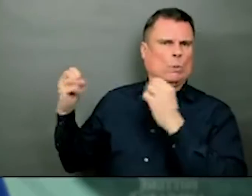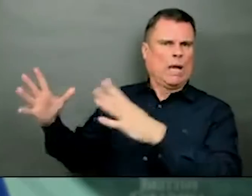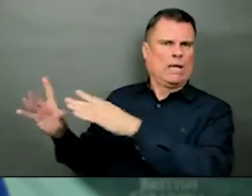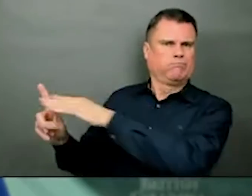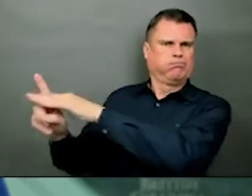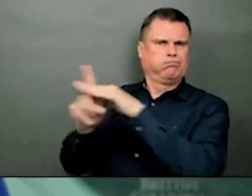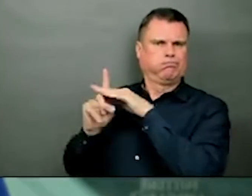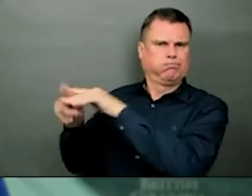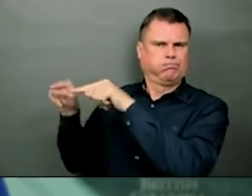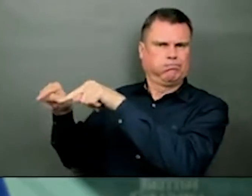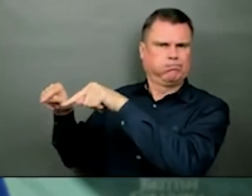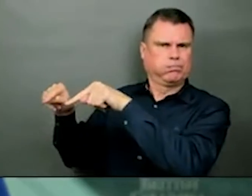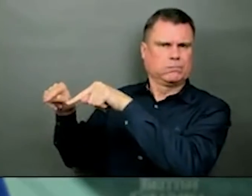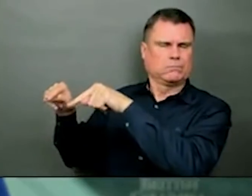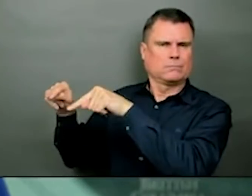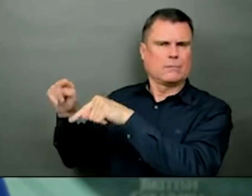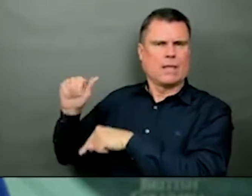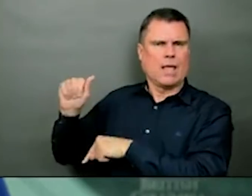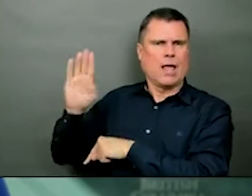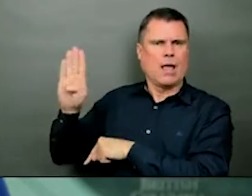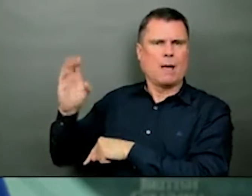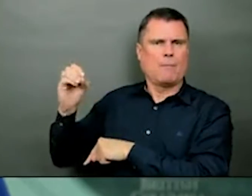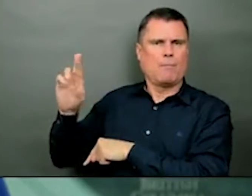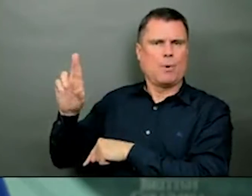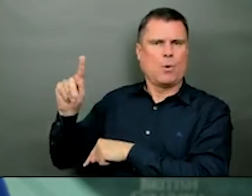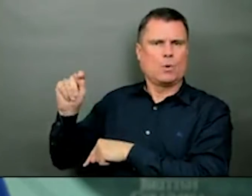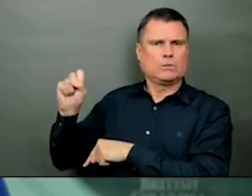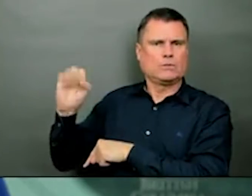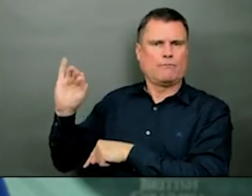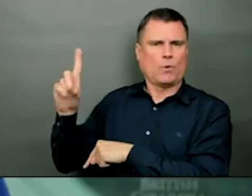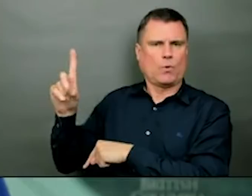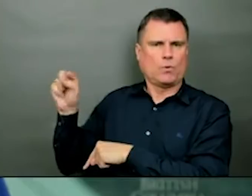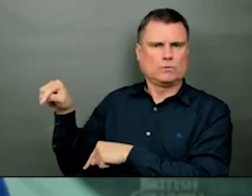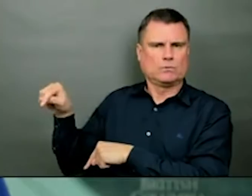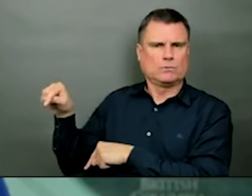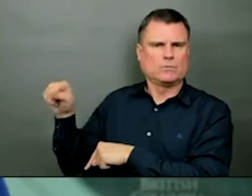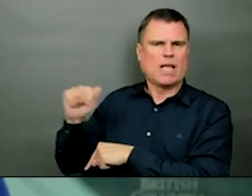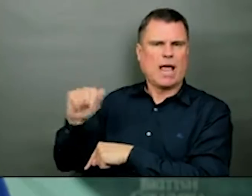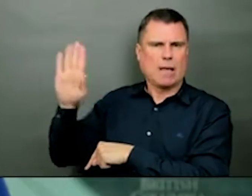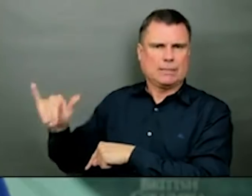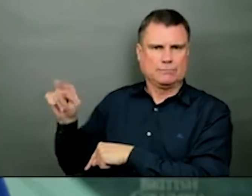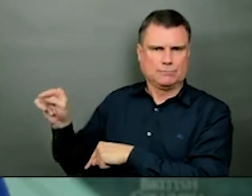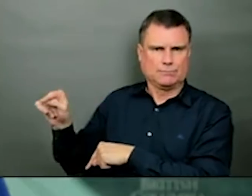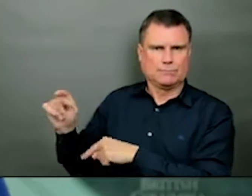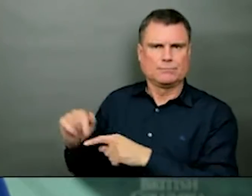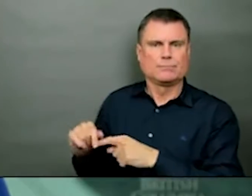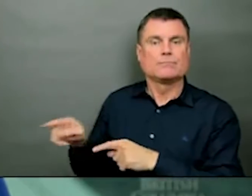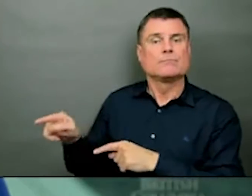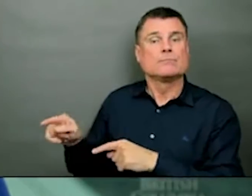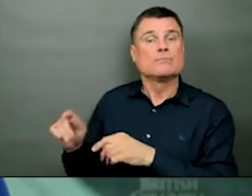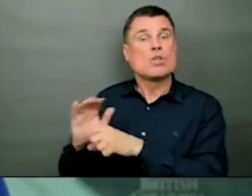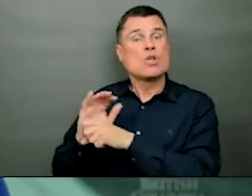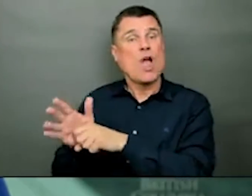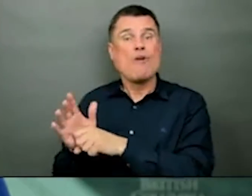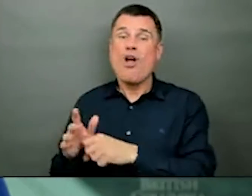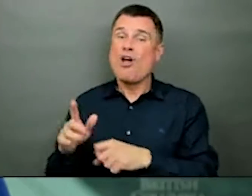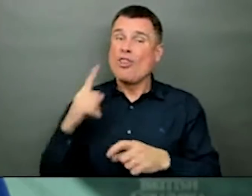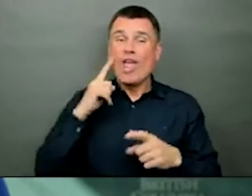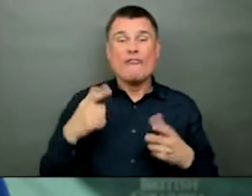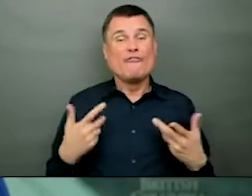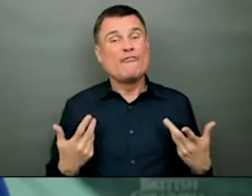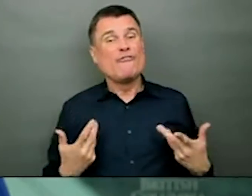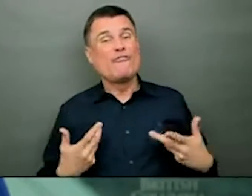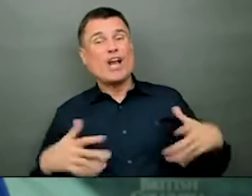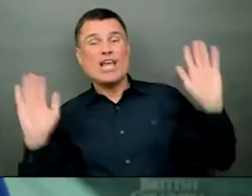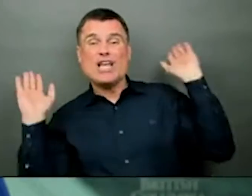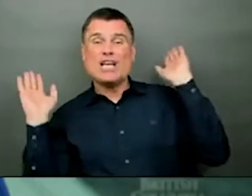has traditionally had a higher level. What it tells us is that COVID-19 is everywhere, whether you're in Prince Rupert or the Tri-Cities. It